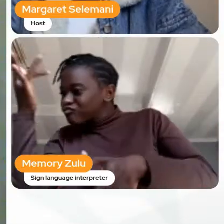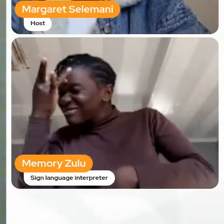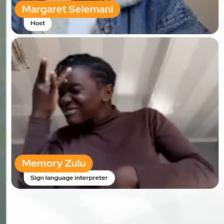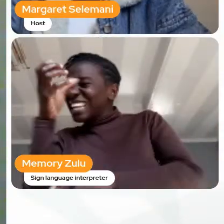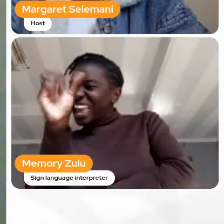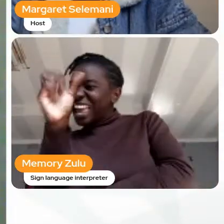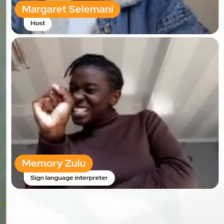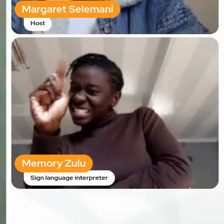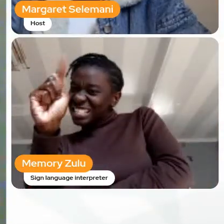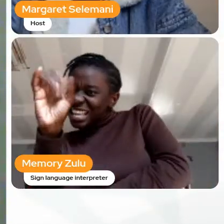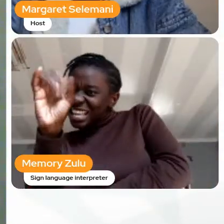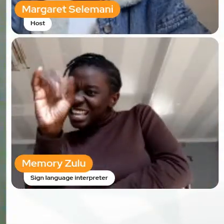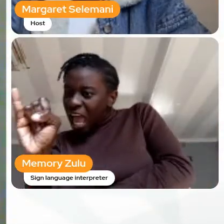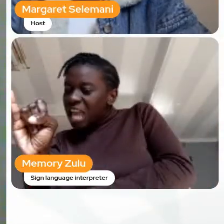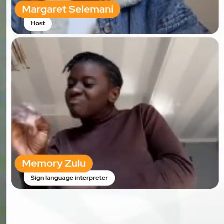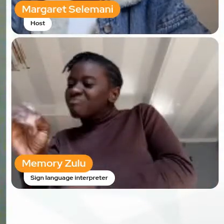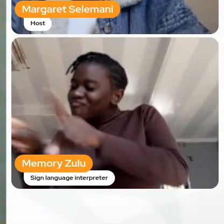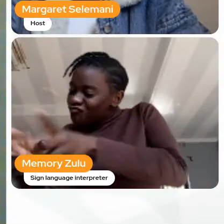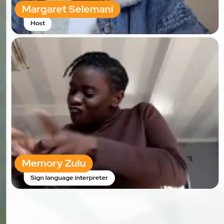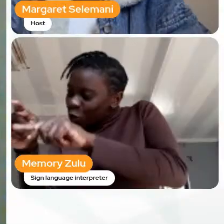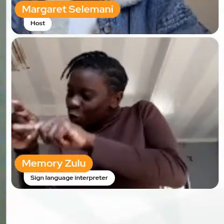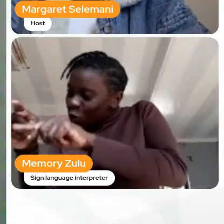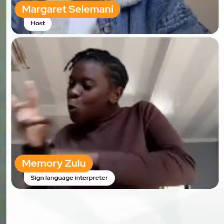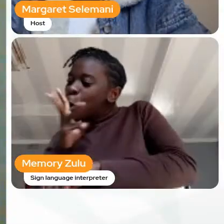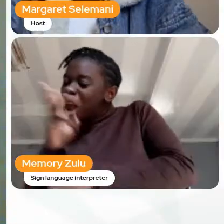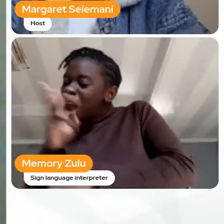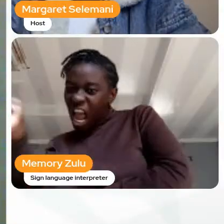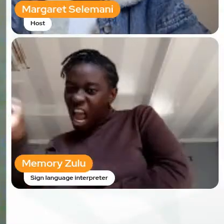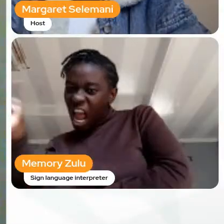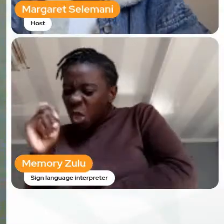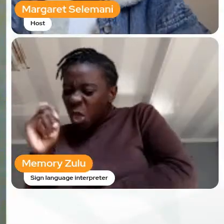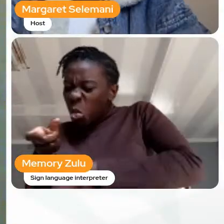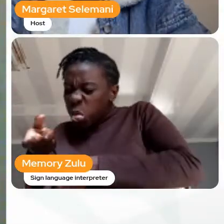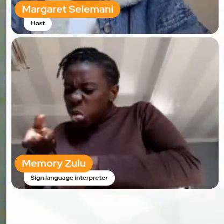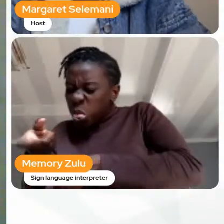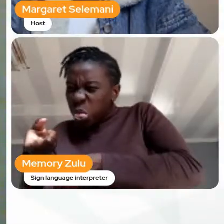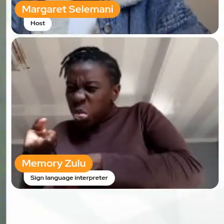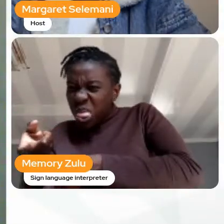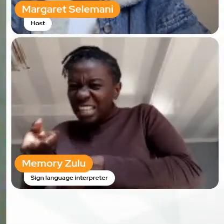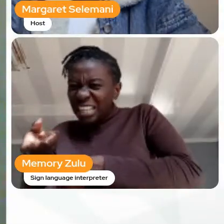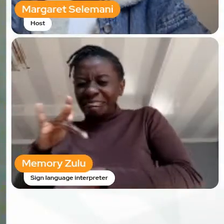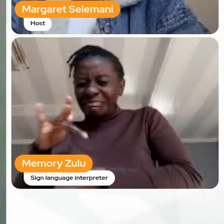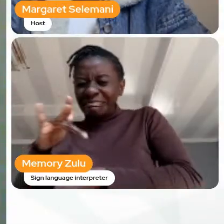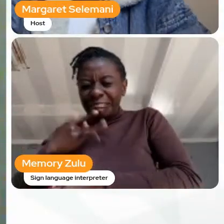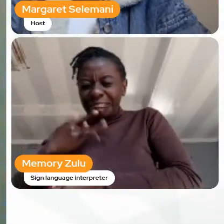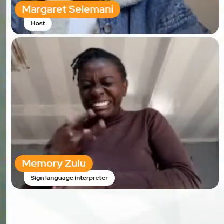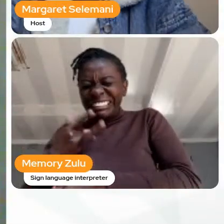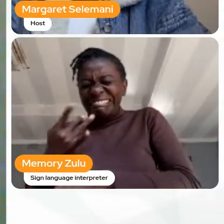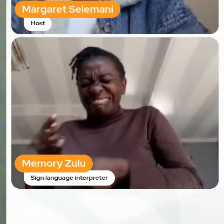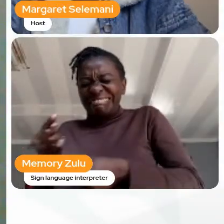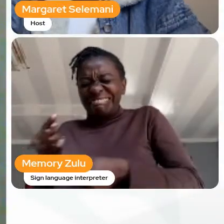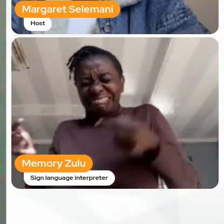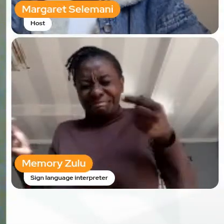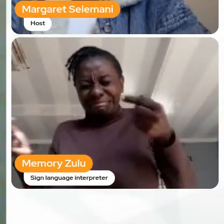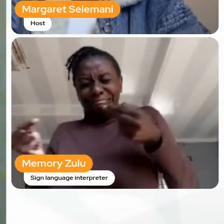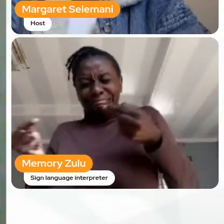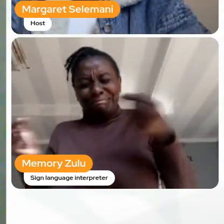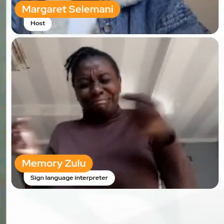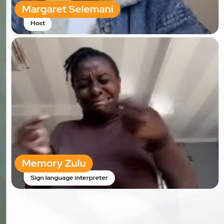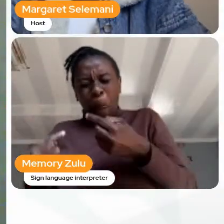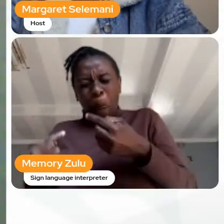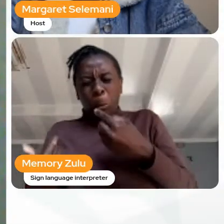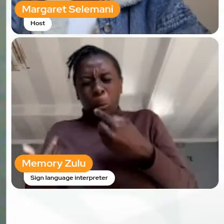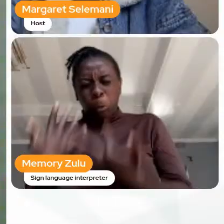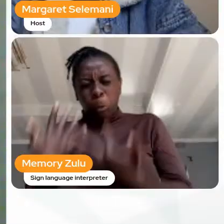go urinate. Just a few urine in your bladder causes irritation, and you